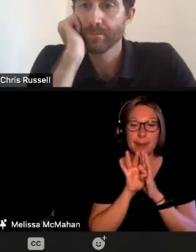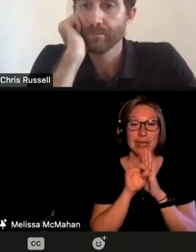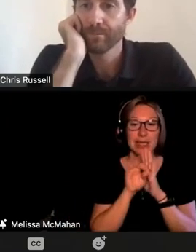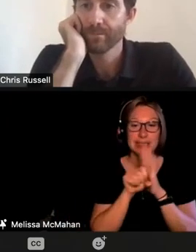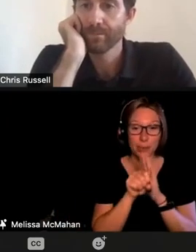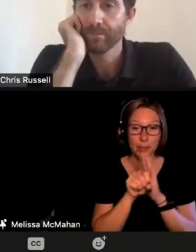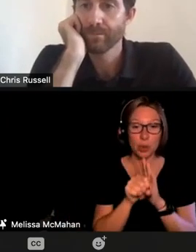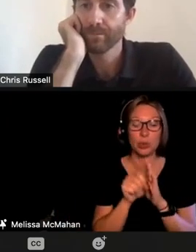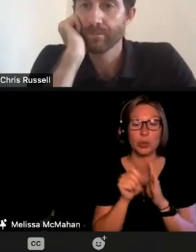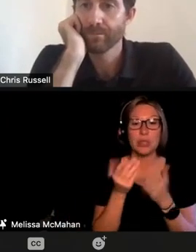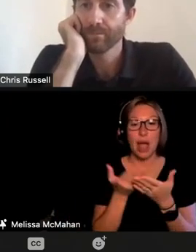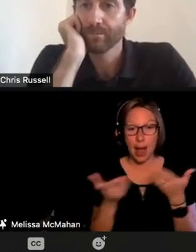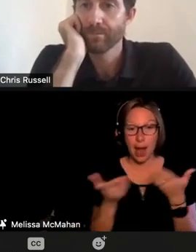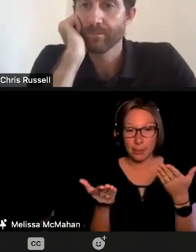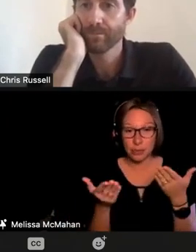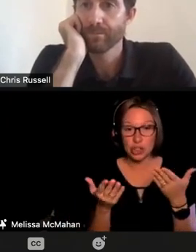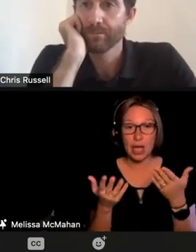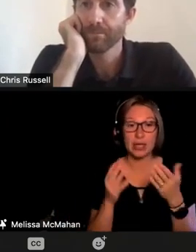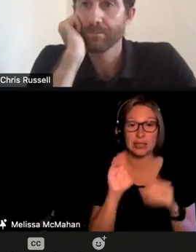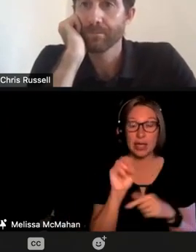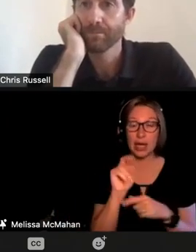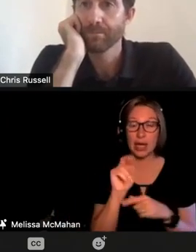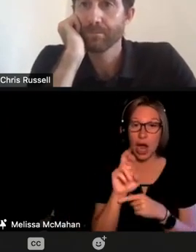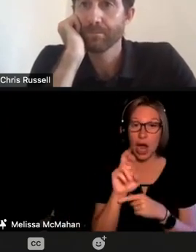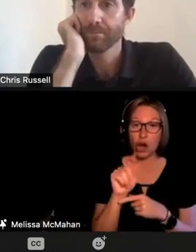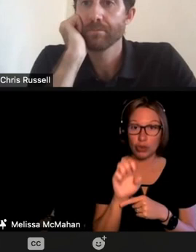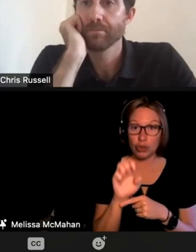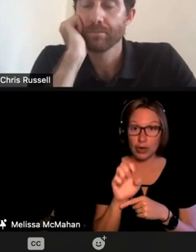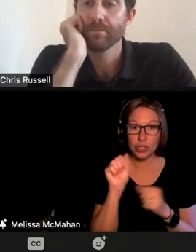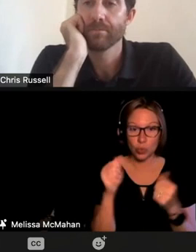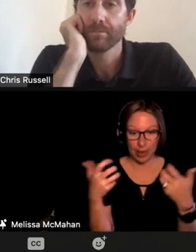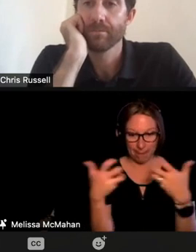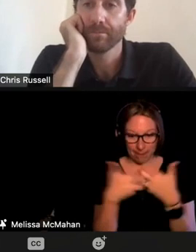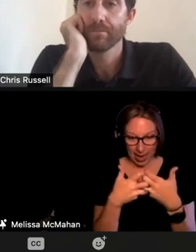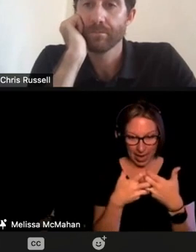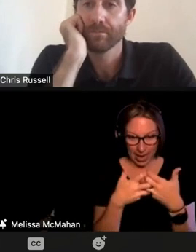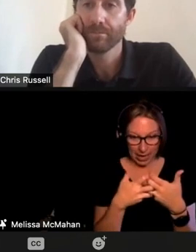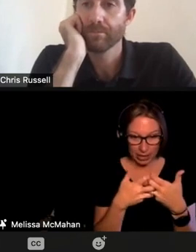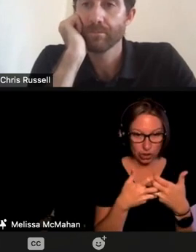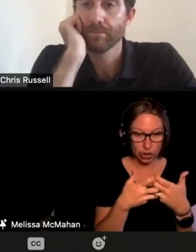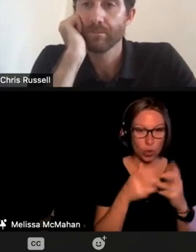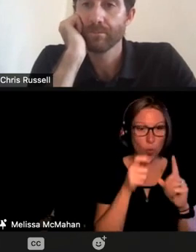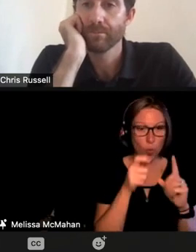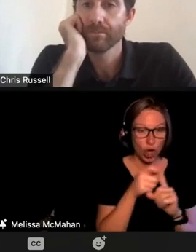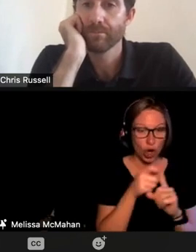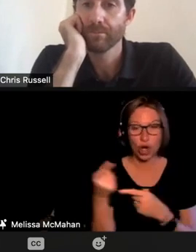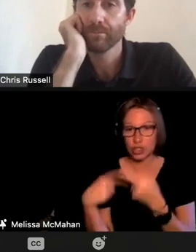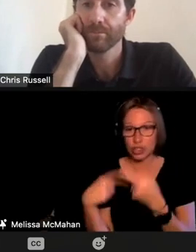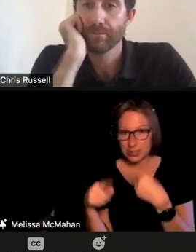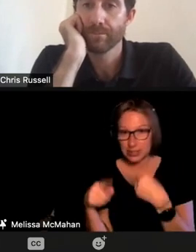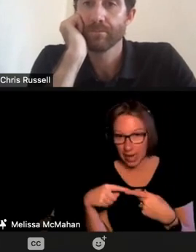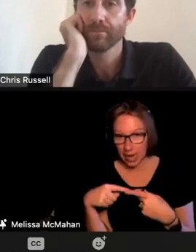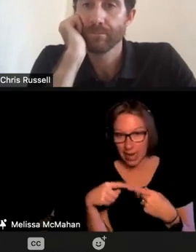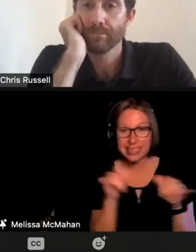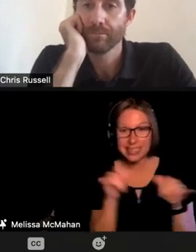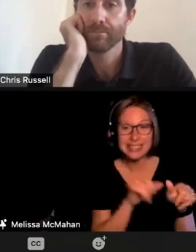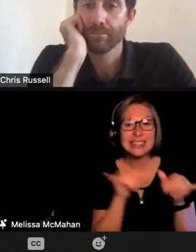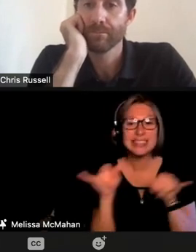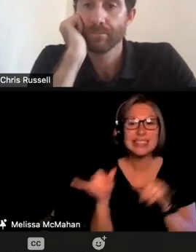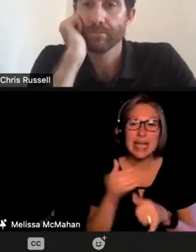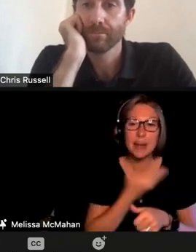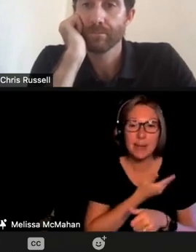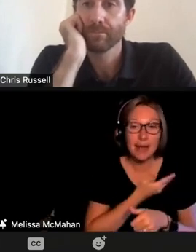concrete so that you can match a sign with a concrete object, same as you would with an infant just developing first words. How